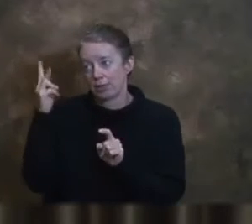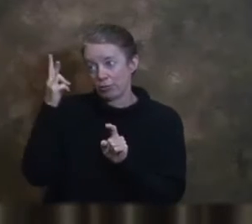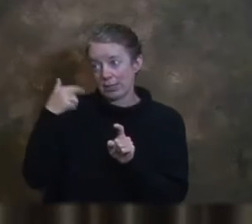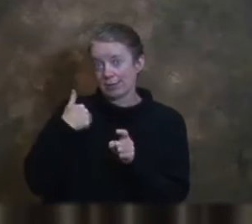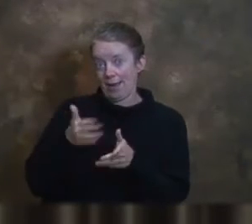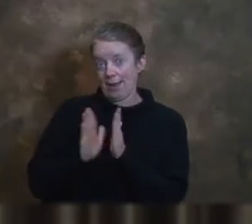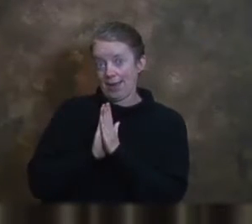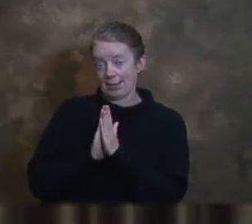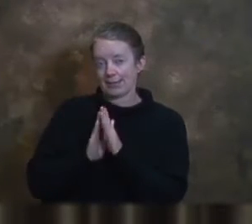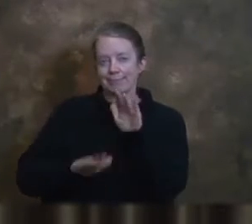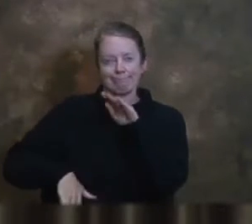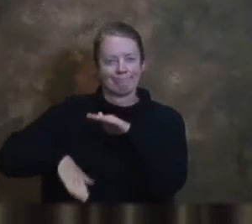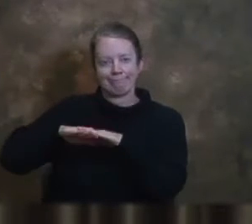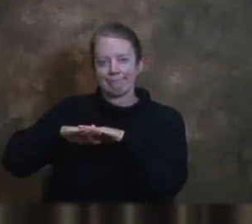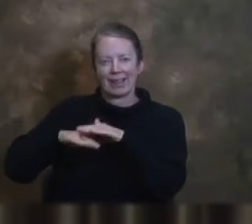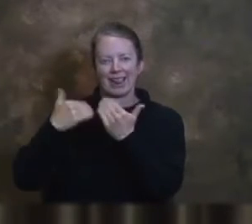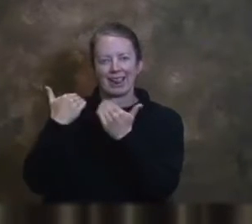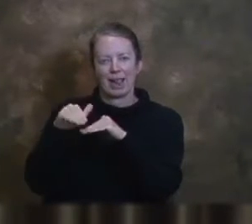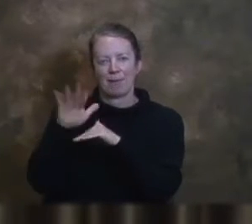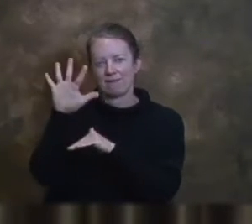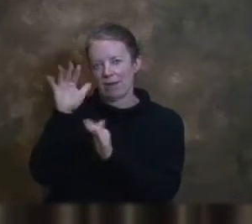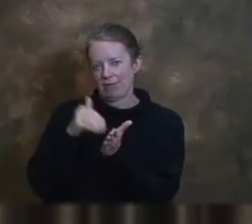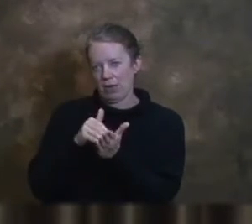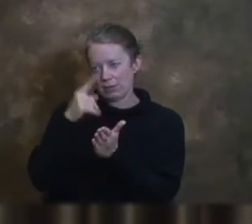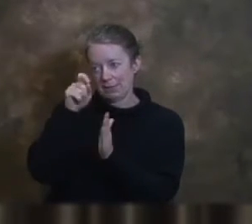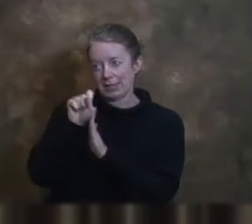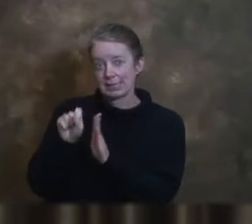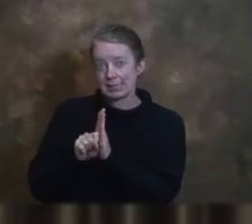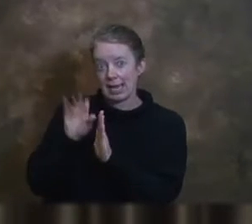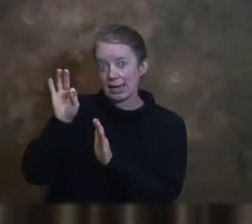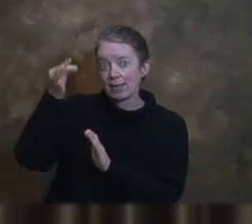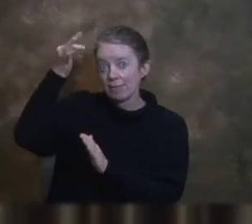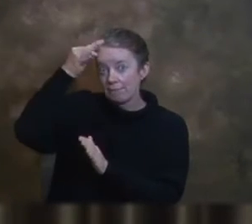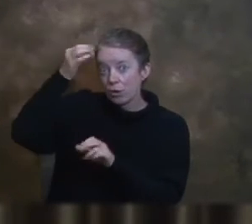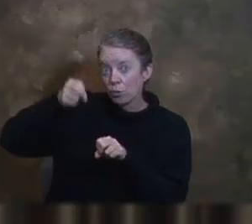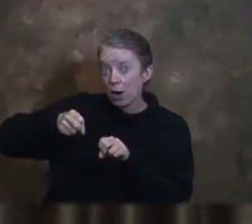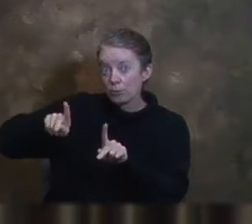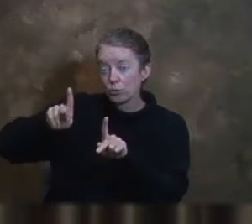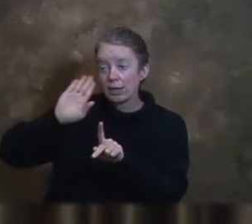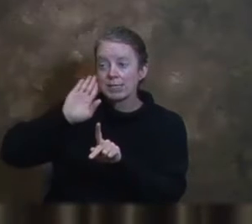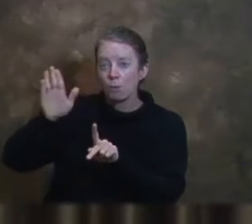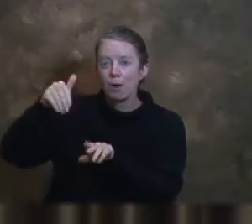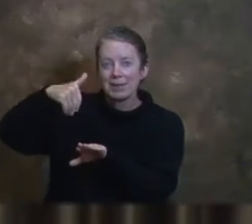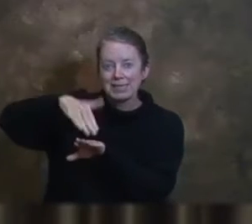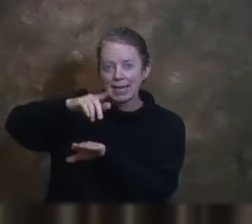to only do 5,000 at this point is the state and the federal opportunities that are going to be sending us